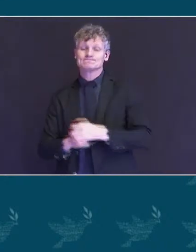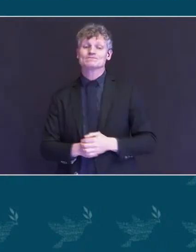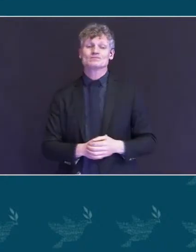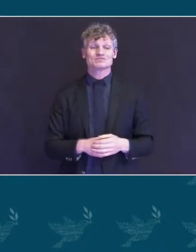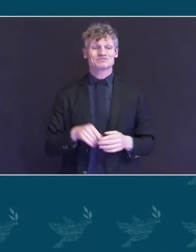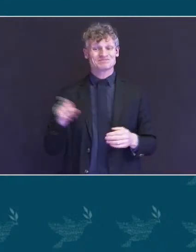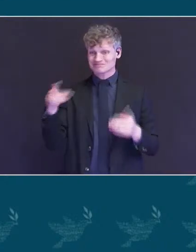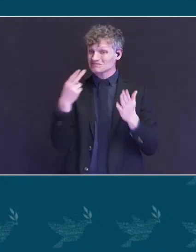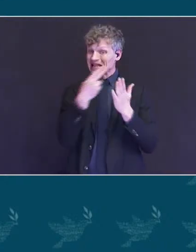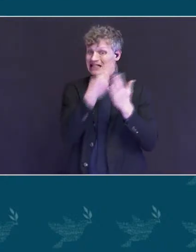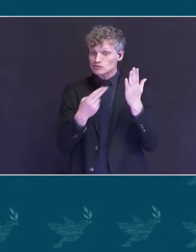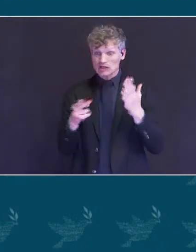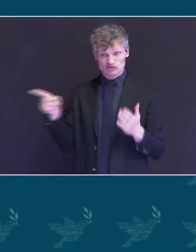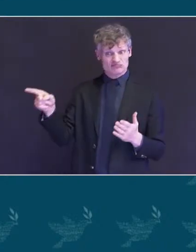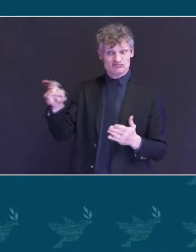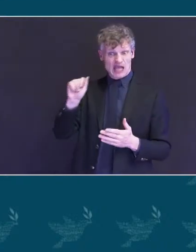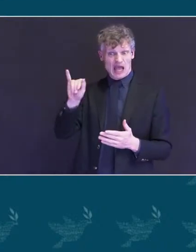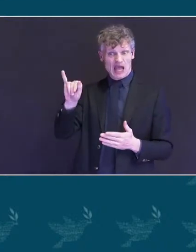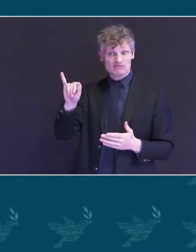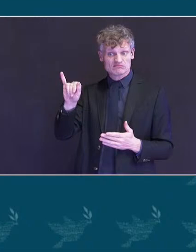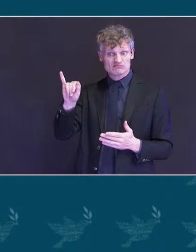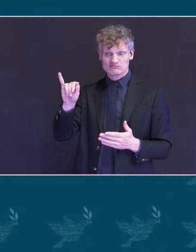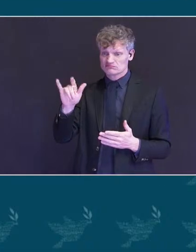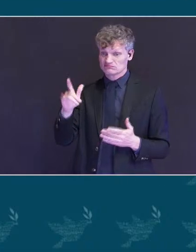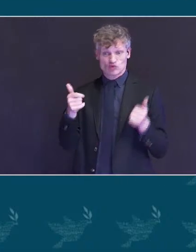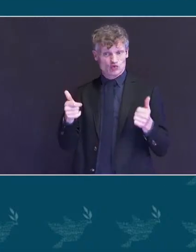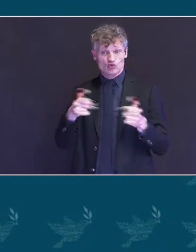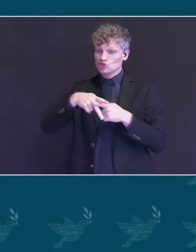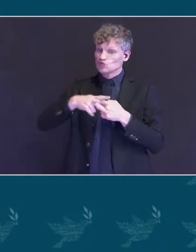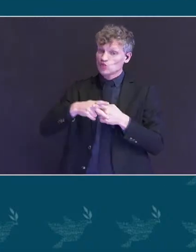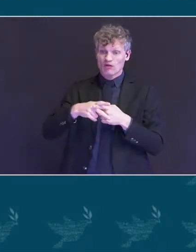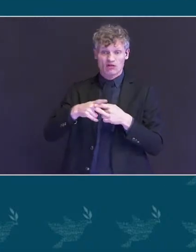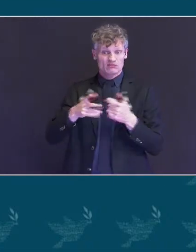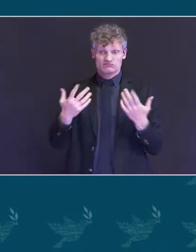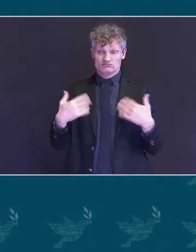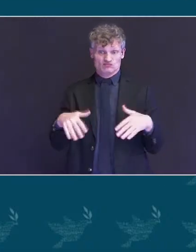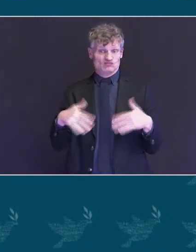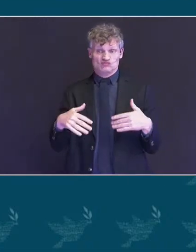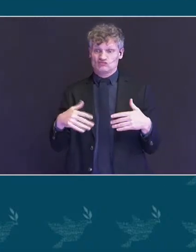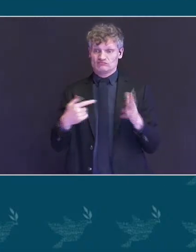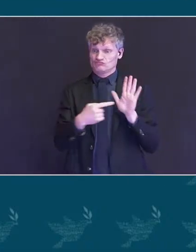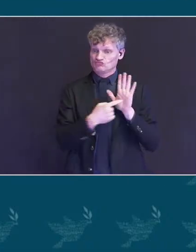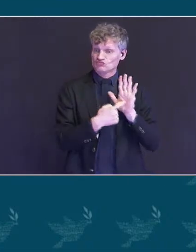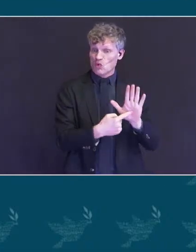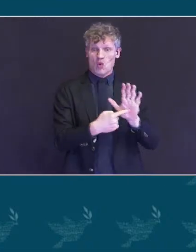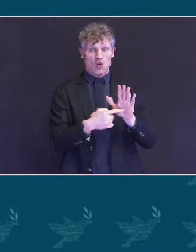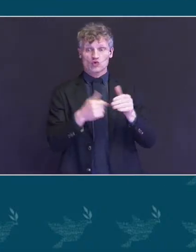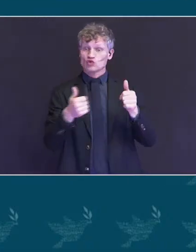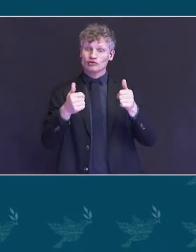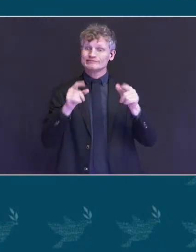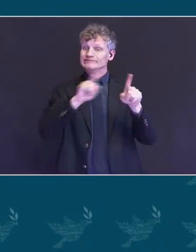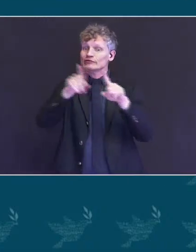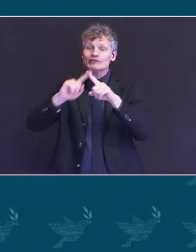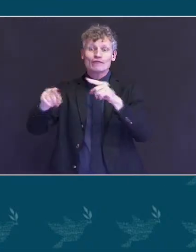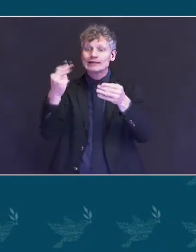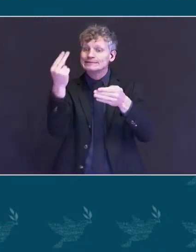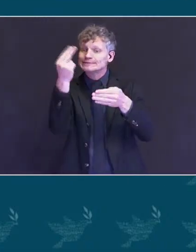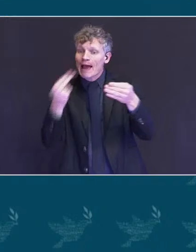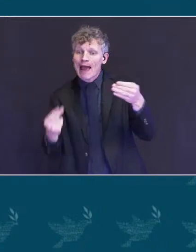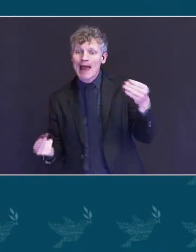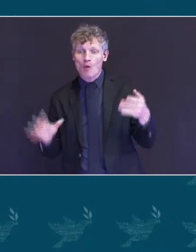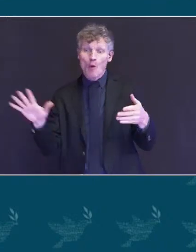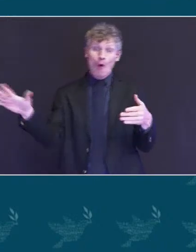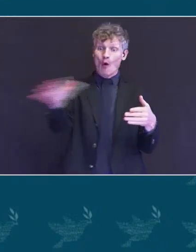AI tools. It's efficient, it provides versatile designs, and if you give specific prompts, you can